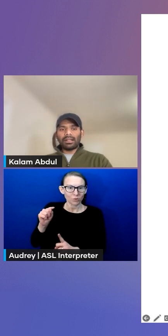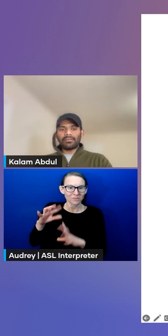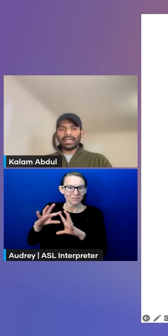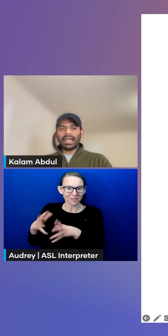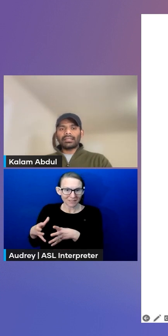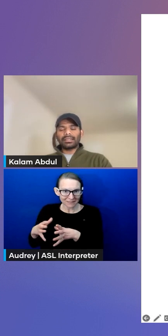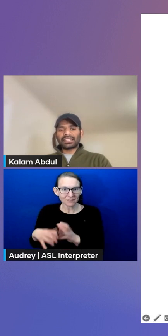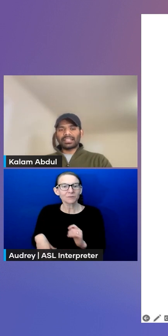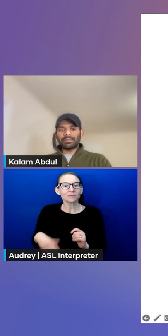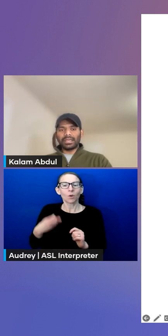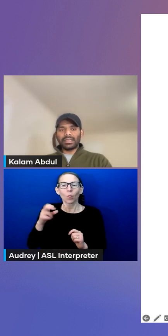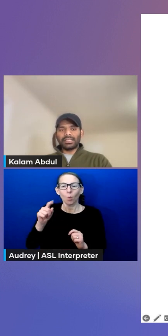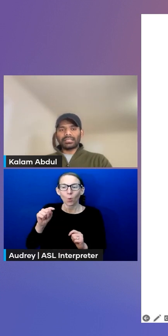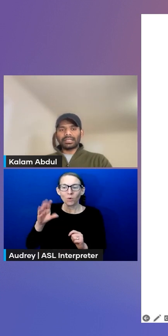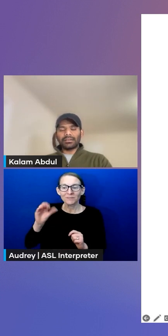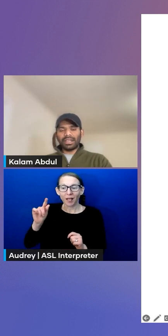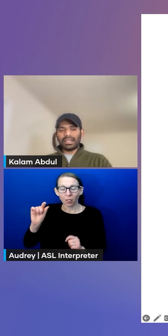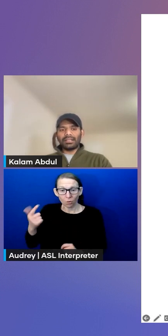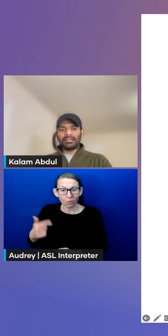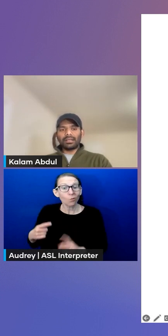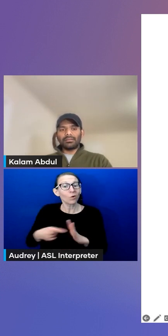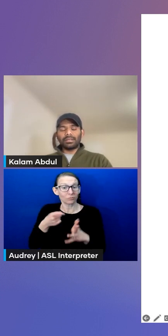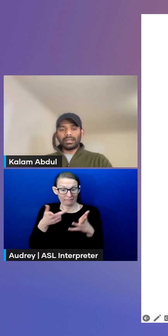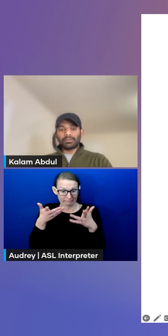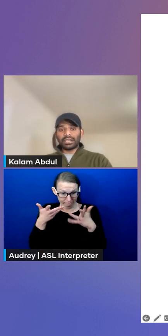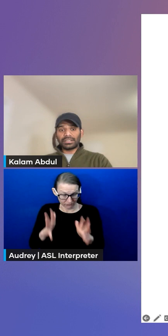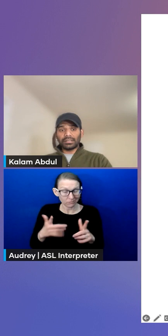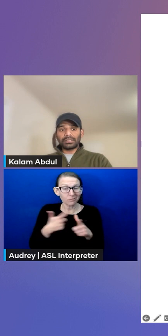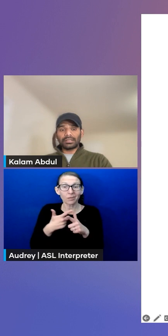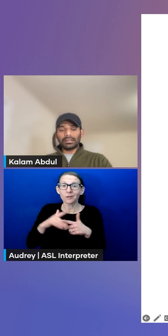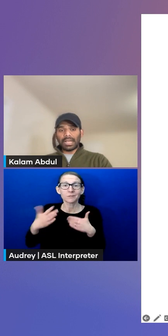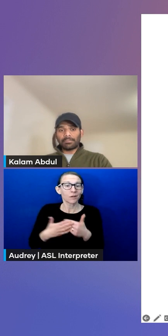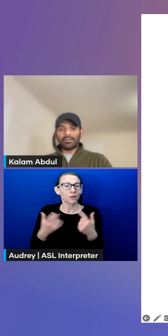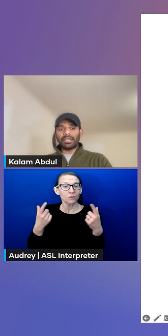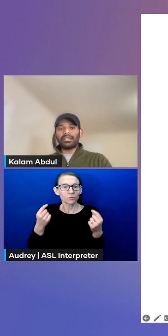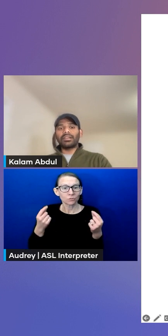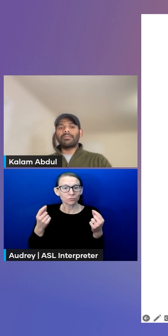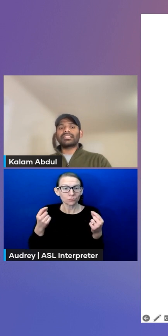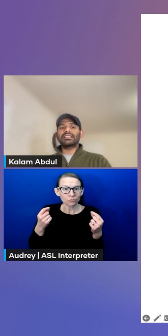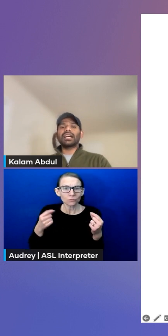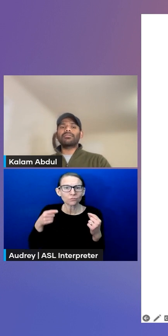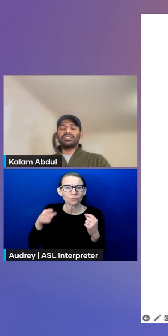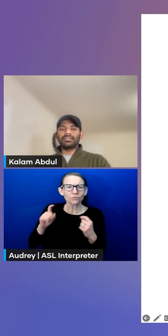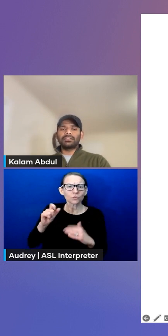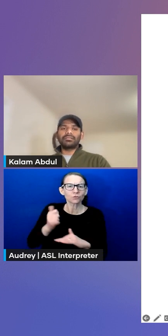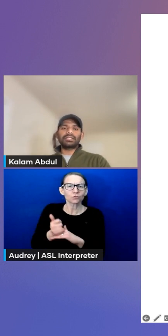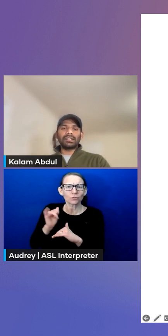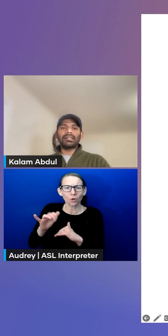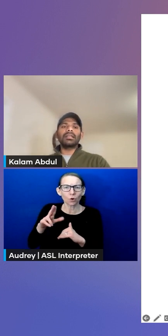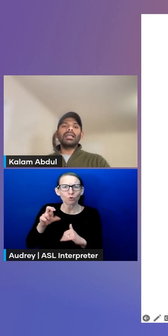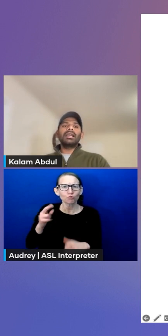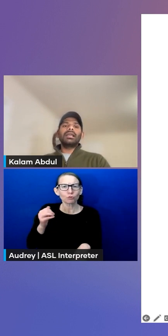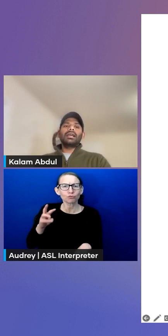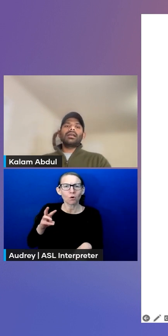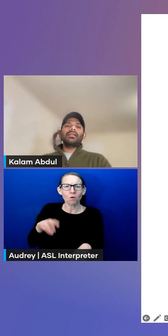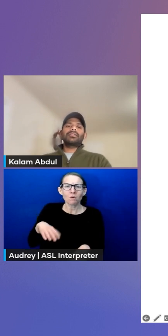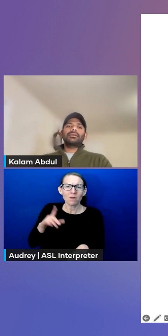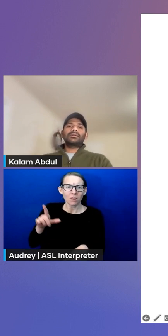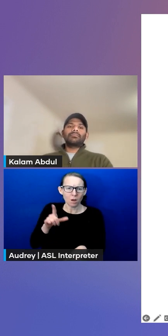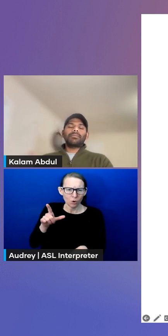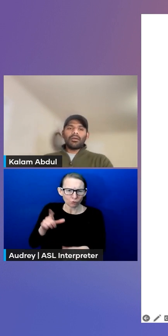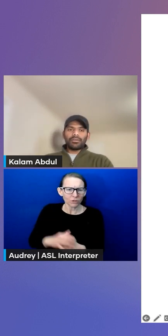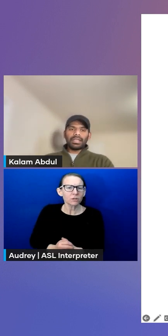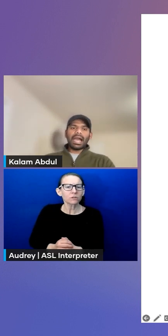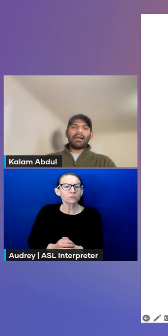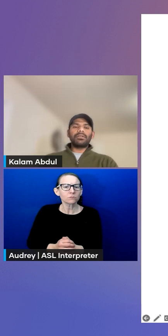you have all of that, the next step is creating the credentials library. Basically now you need to tell